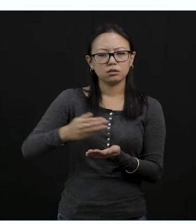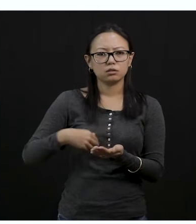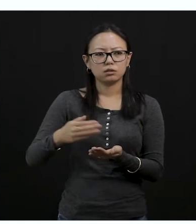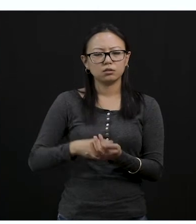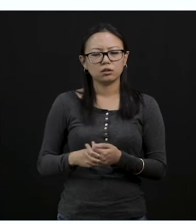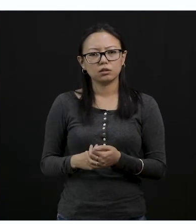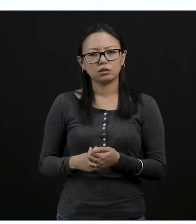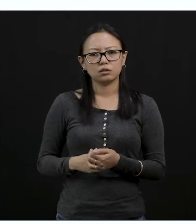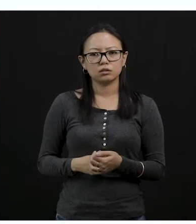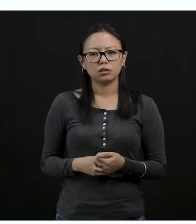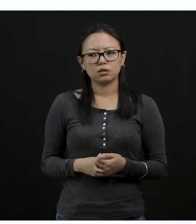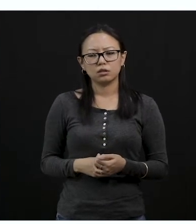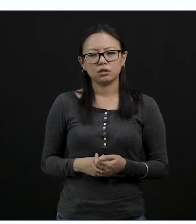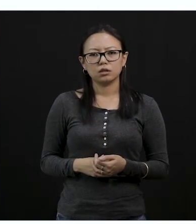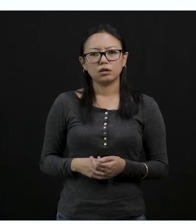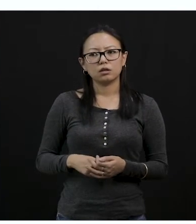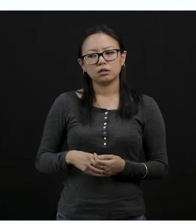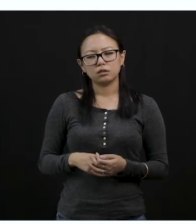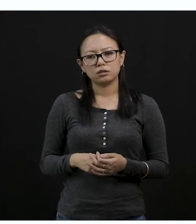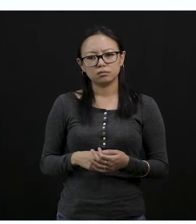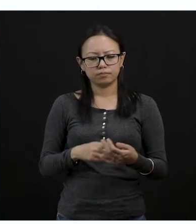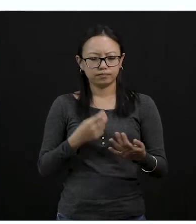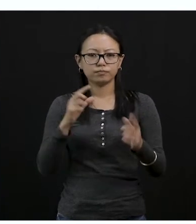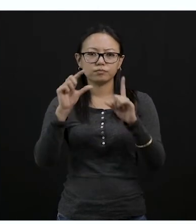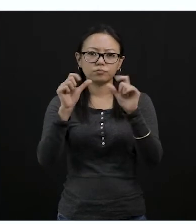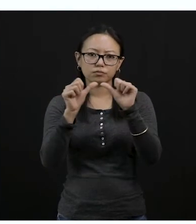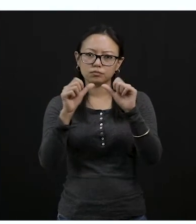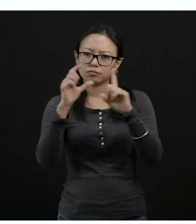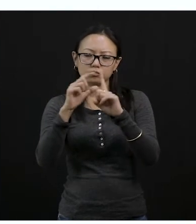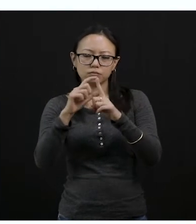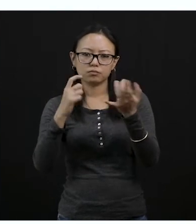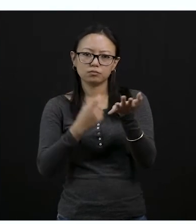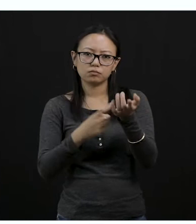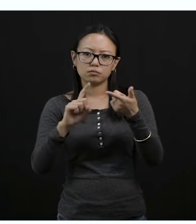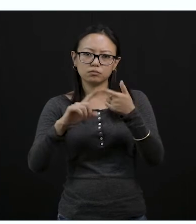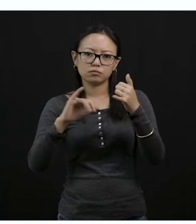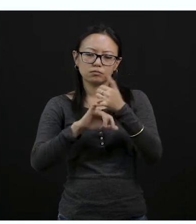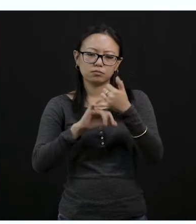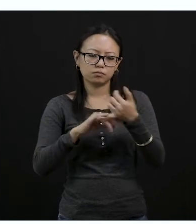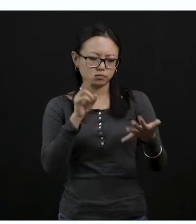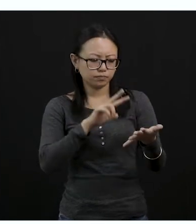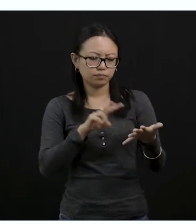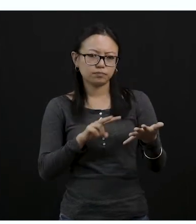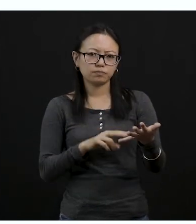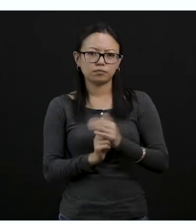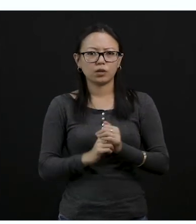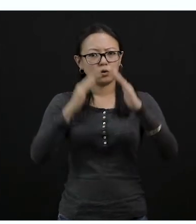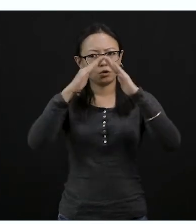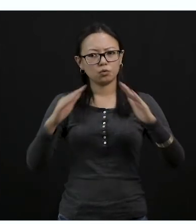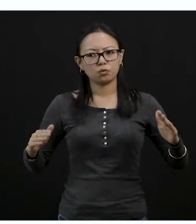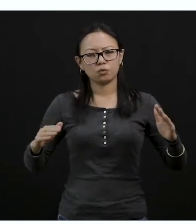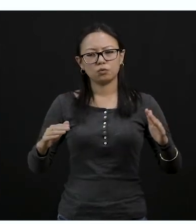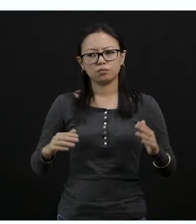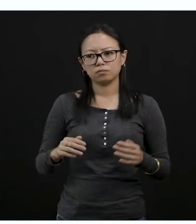will drop it to the proper address which is written in the on top of the envelope. All